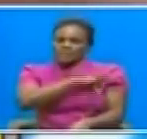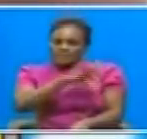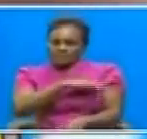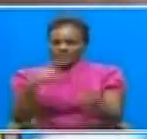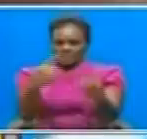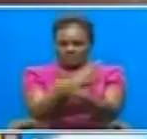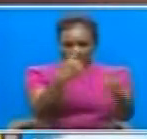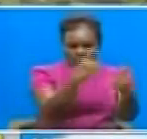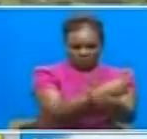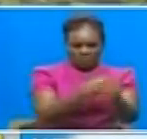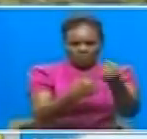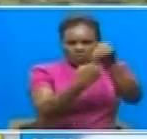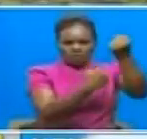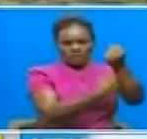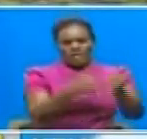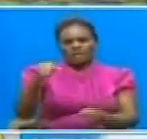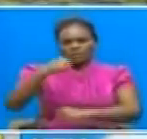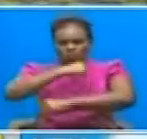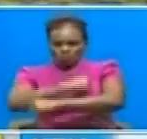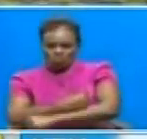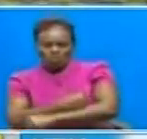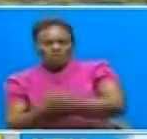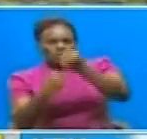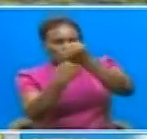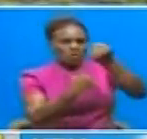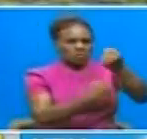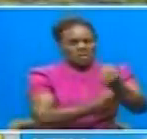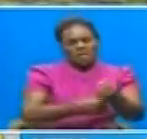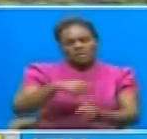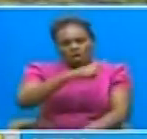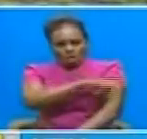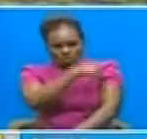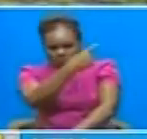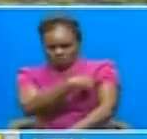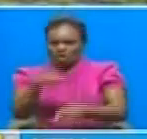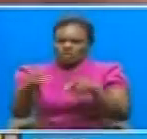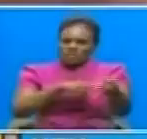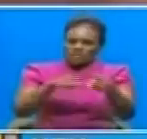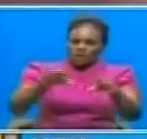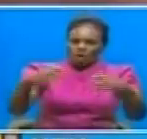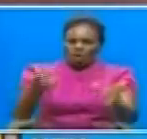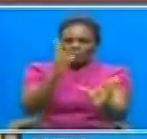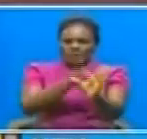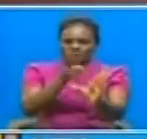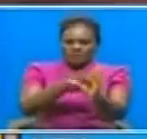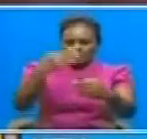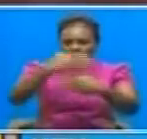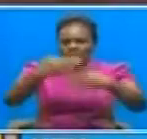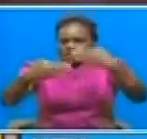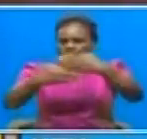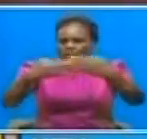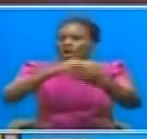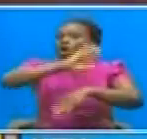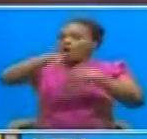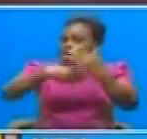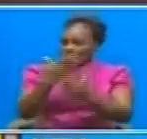know, we sponsor schools, we sponsor hospitals, transport facilities, and sometimes participate in building infrastructure. And all